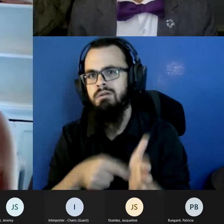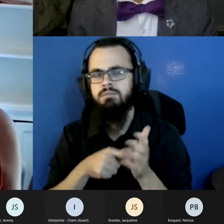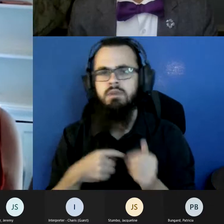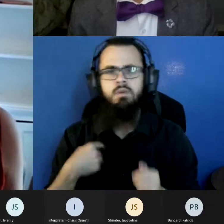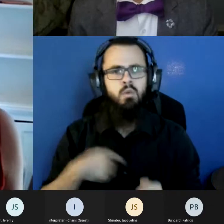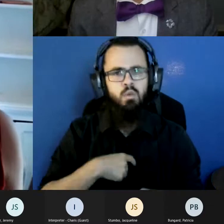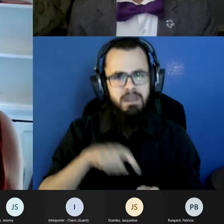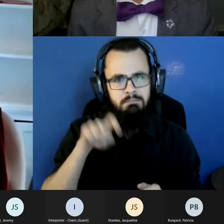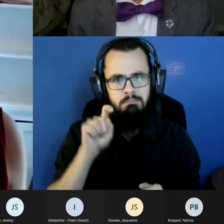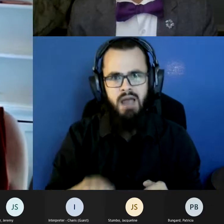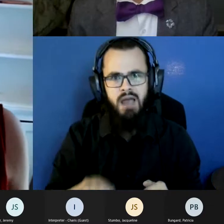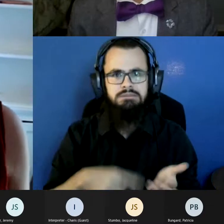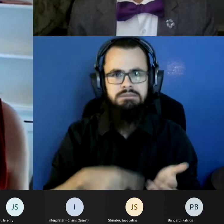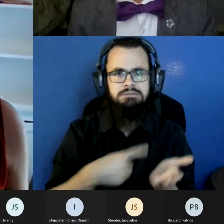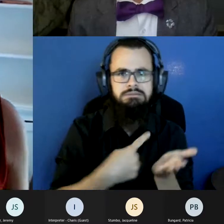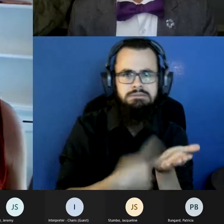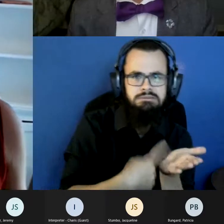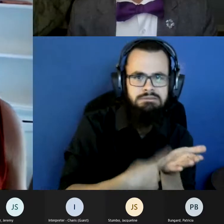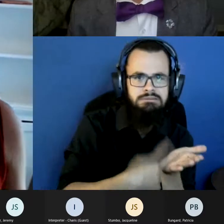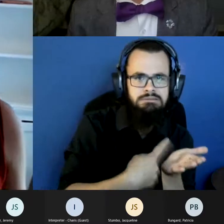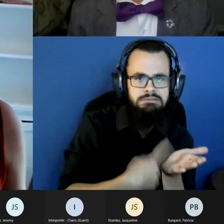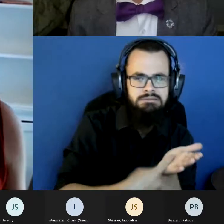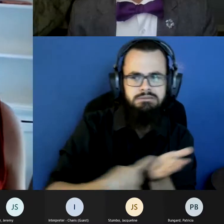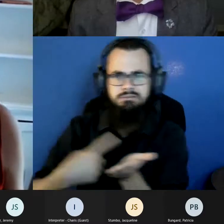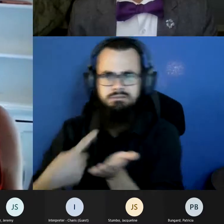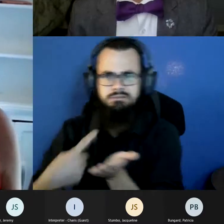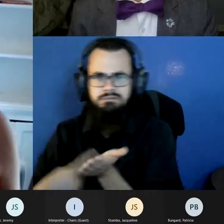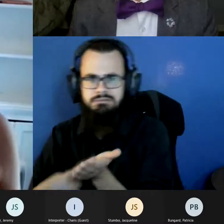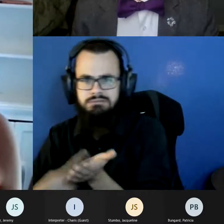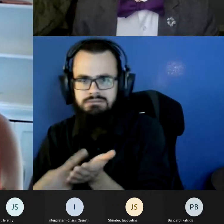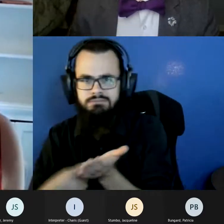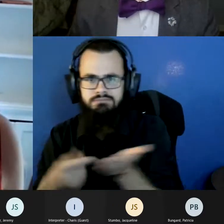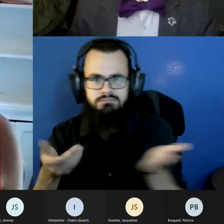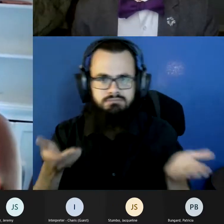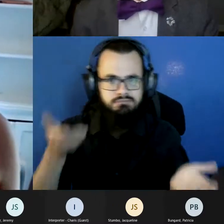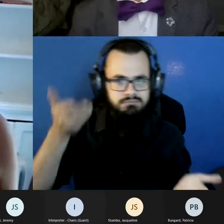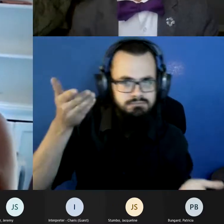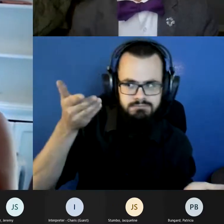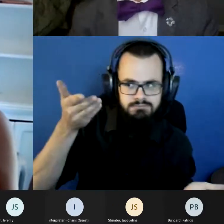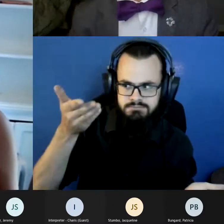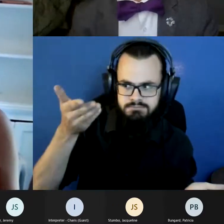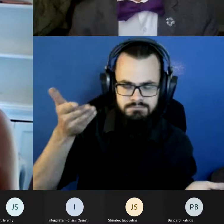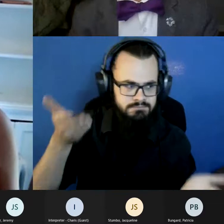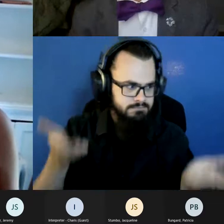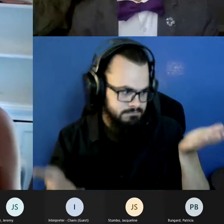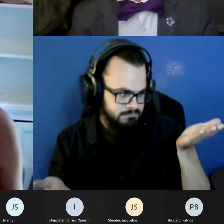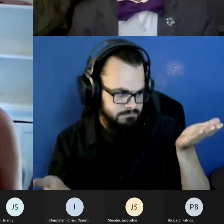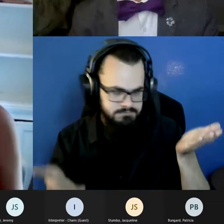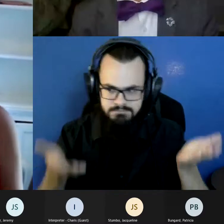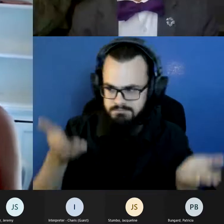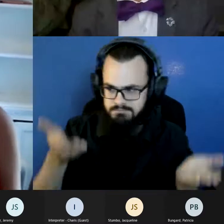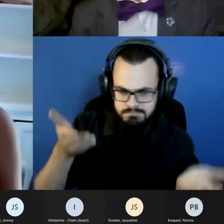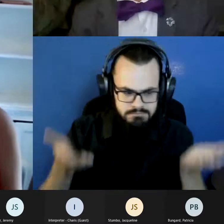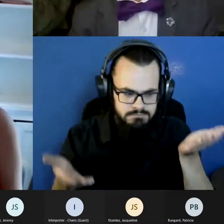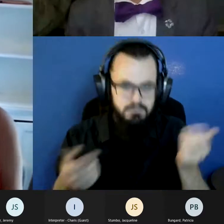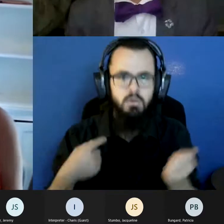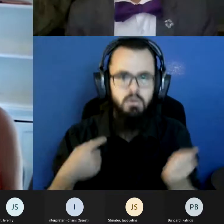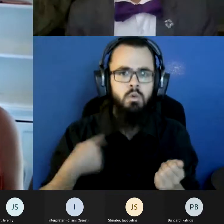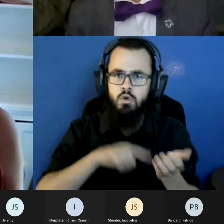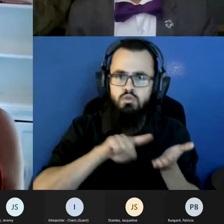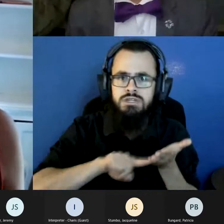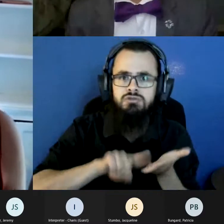we're doing that. We're actively researching, looking, thinking, and we'll do the best path that